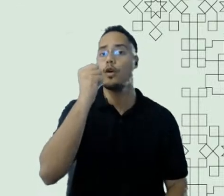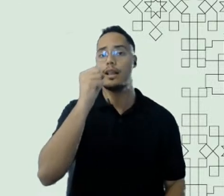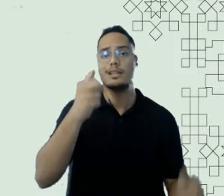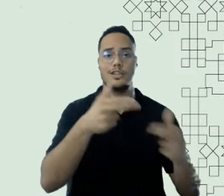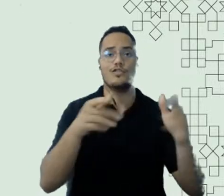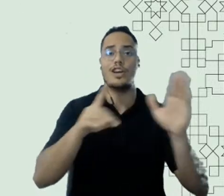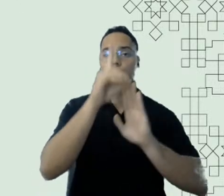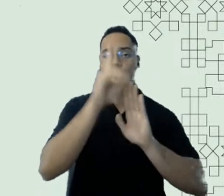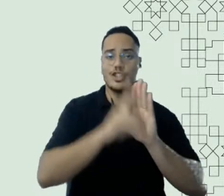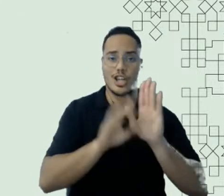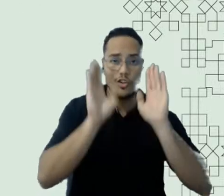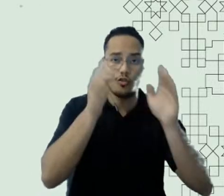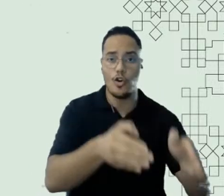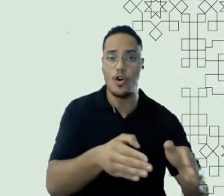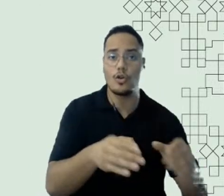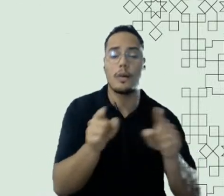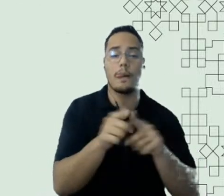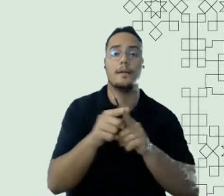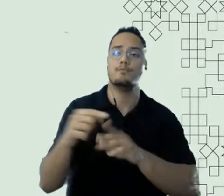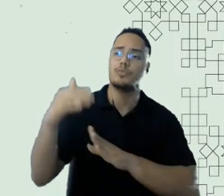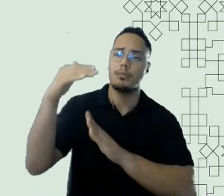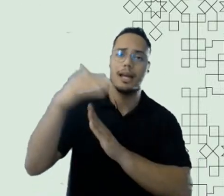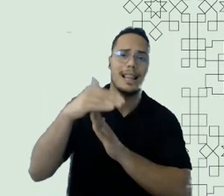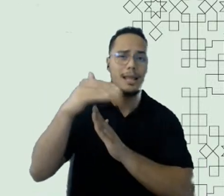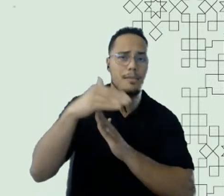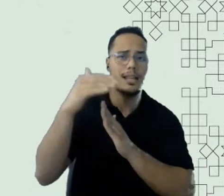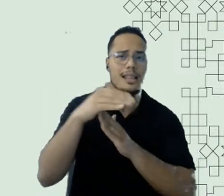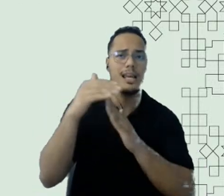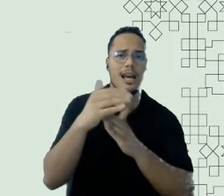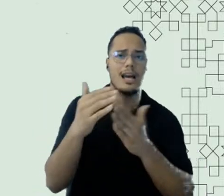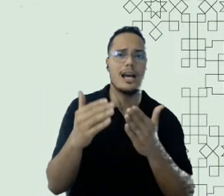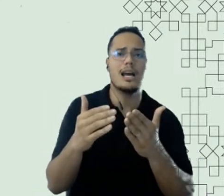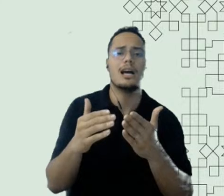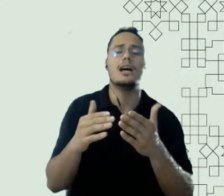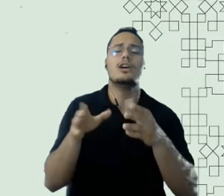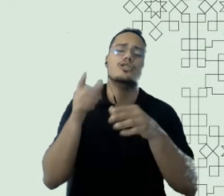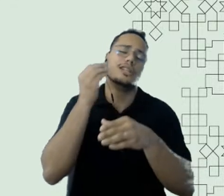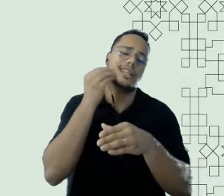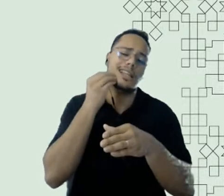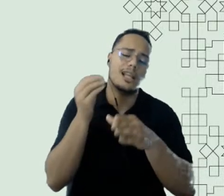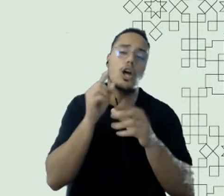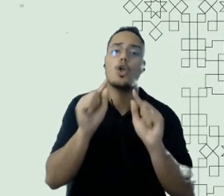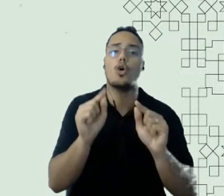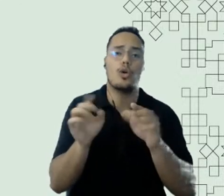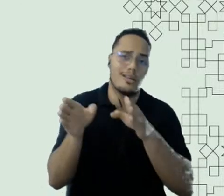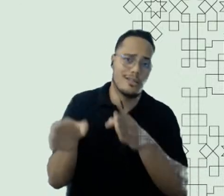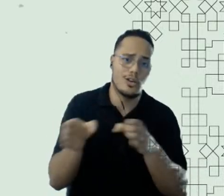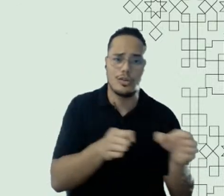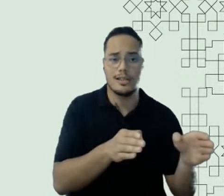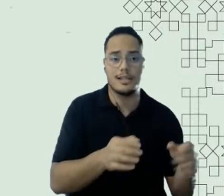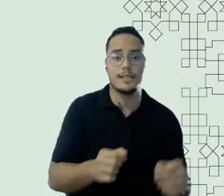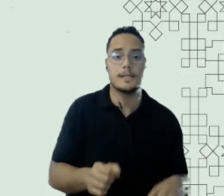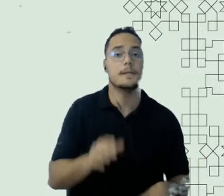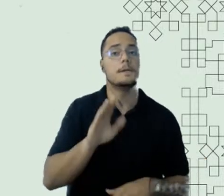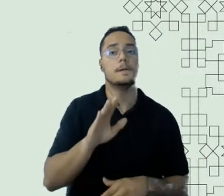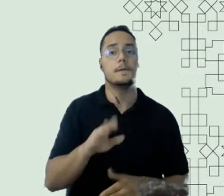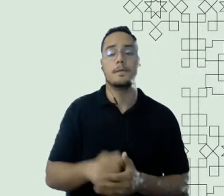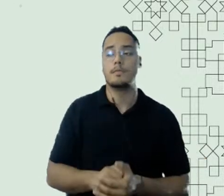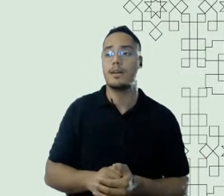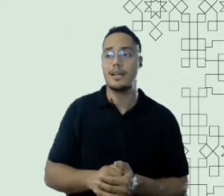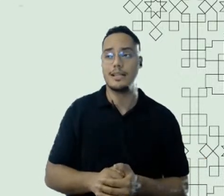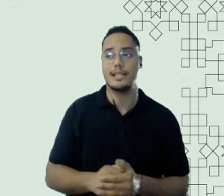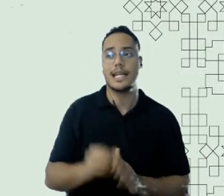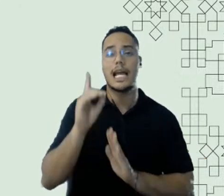trying to harmonize a bit. But mostly it was about securing the interests of the creative industry that were the only one